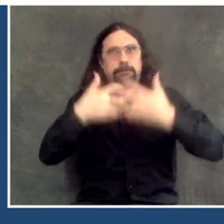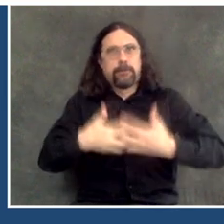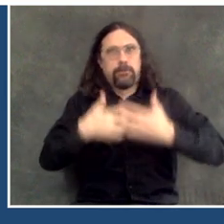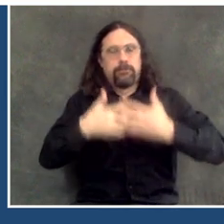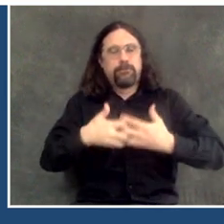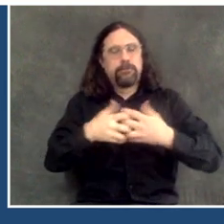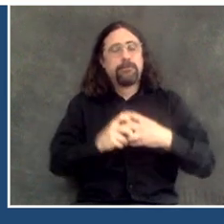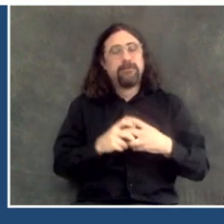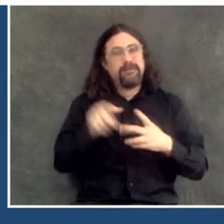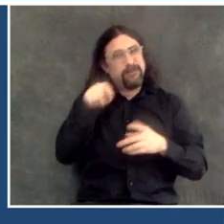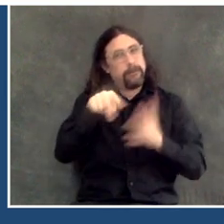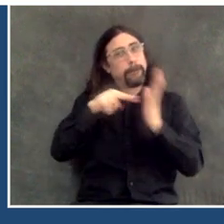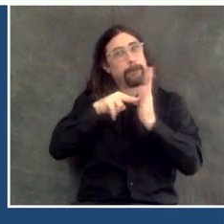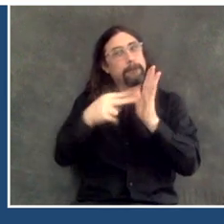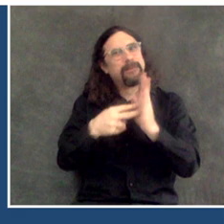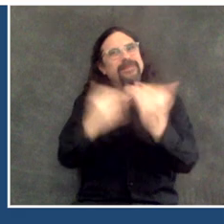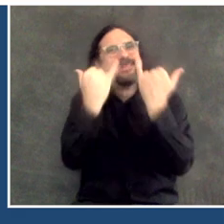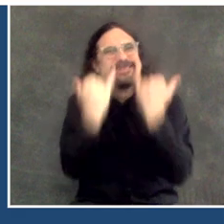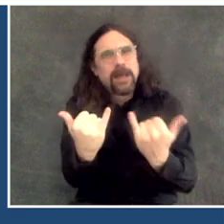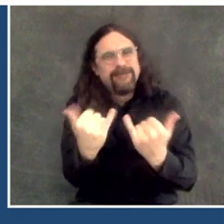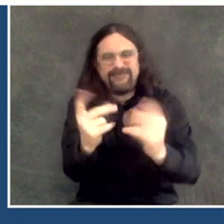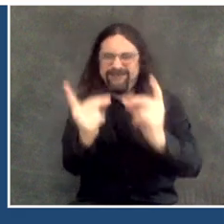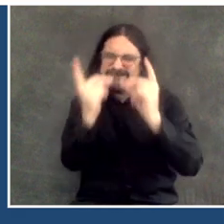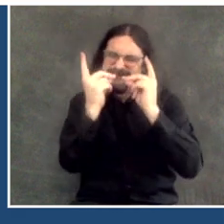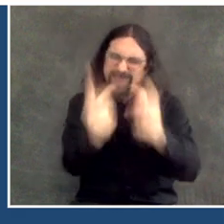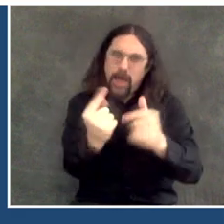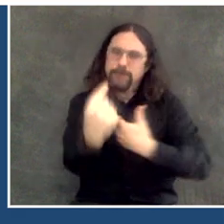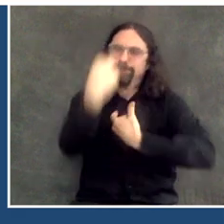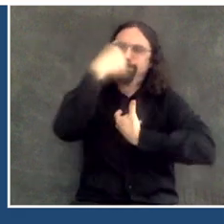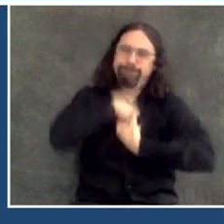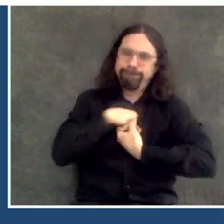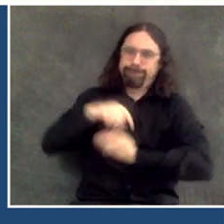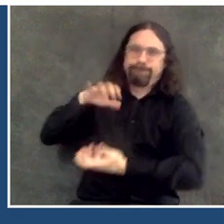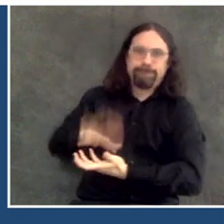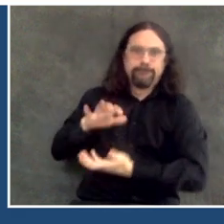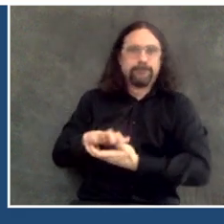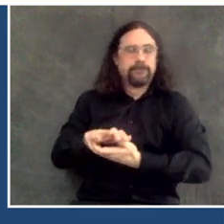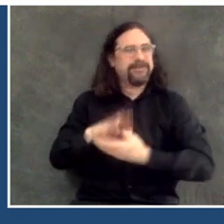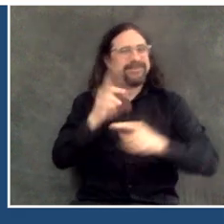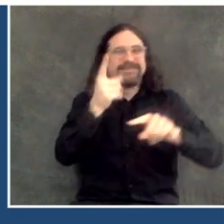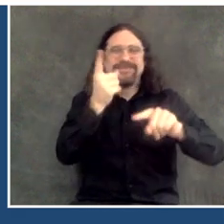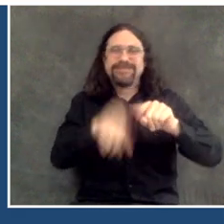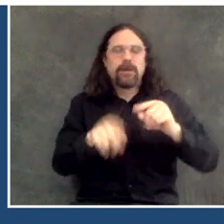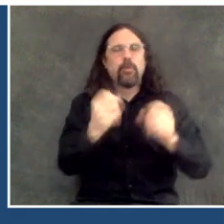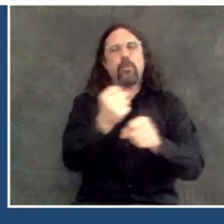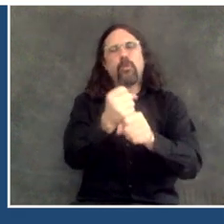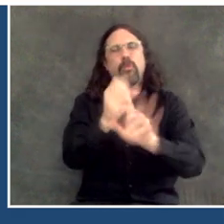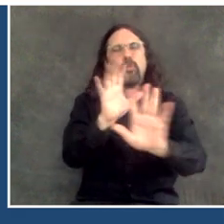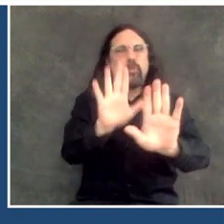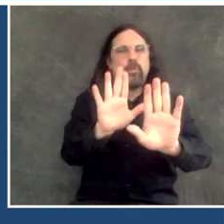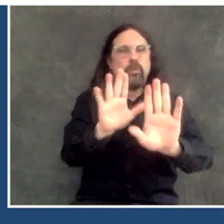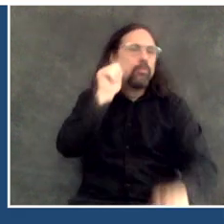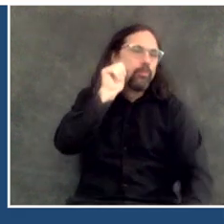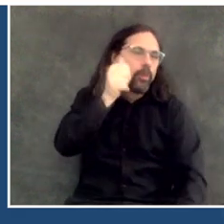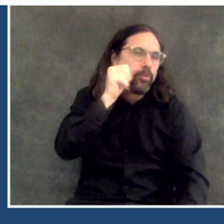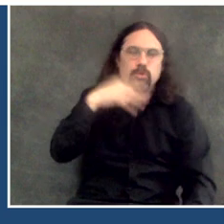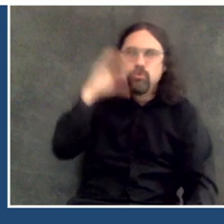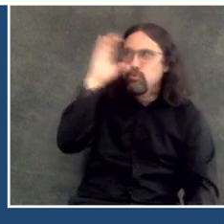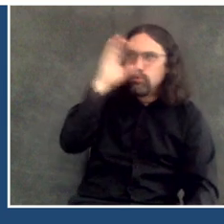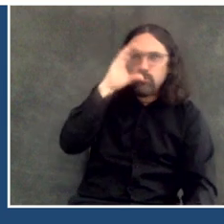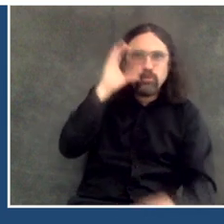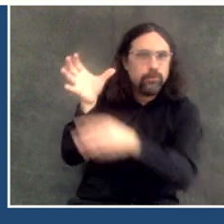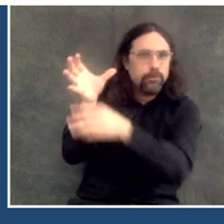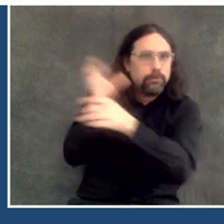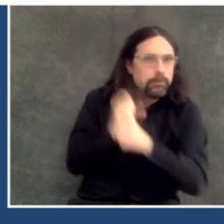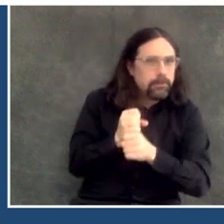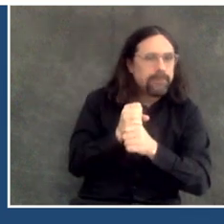right that moment. So the ventilators, to me, are one of the clearest examples of life